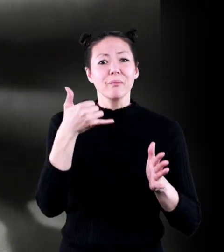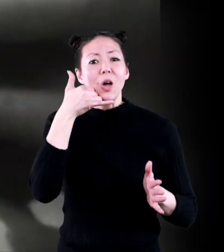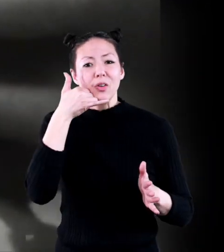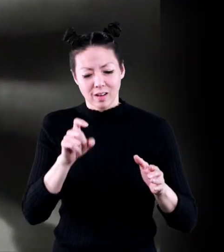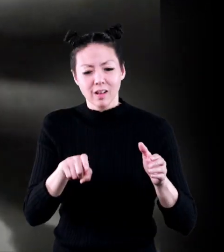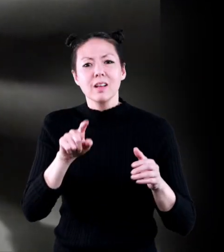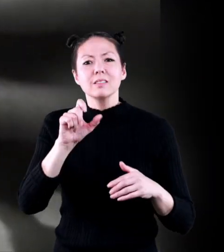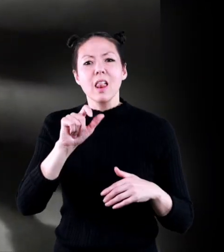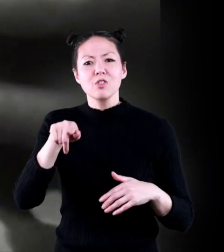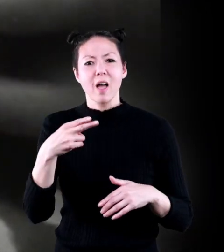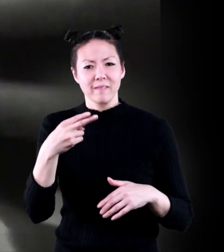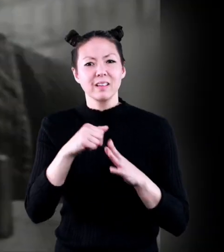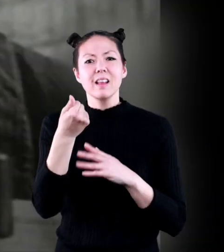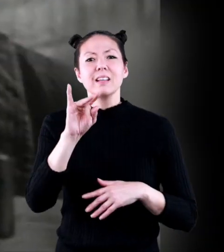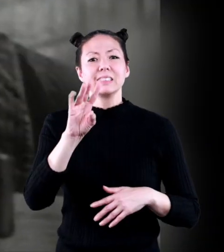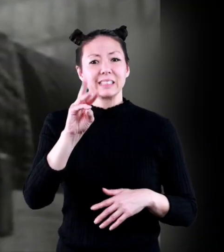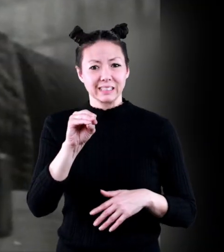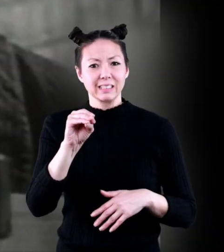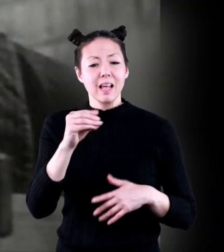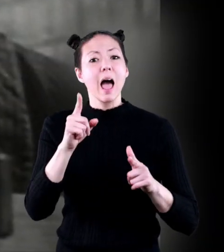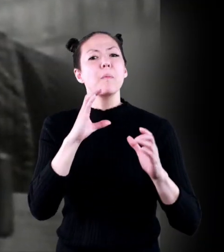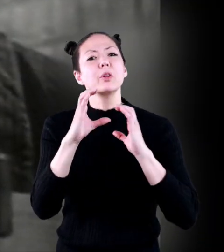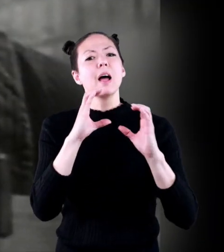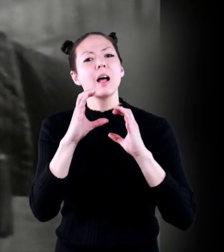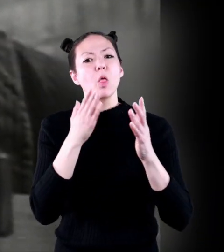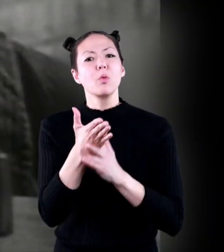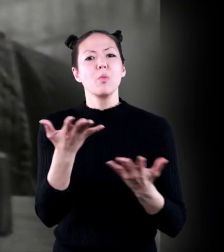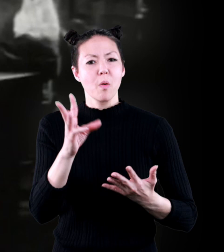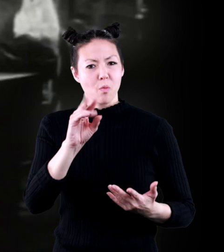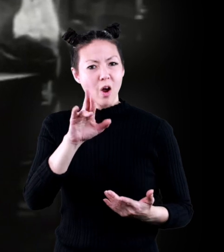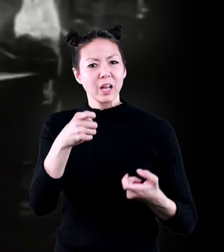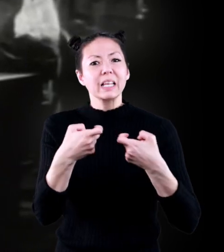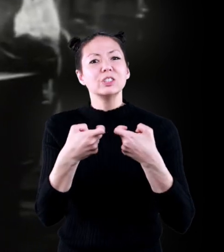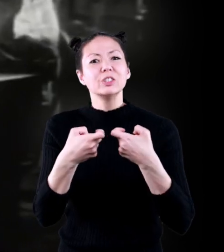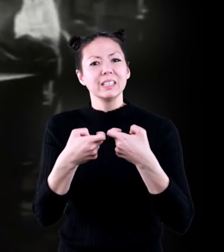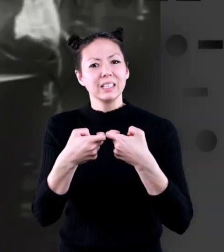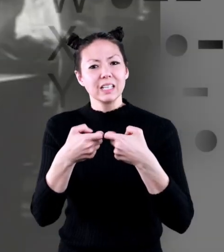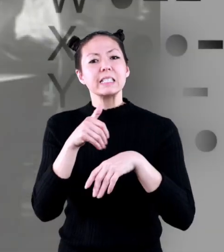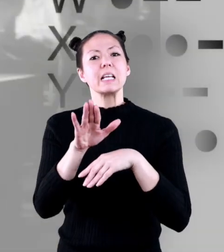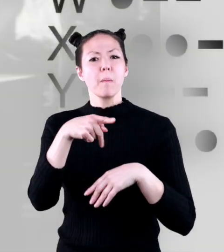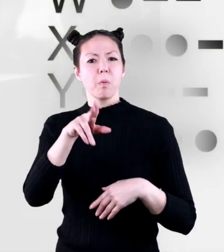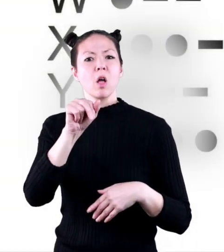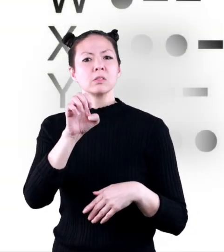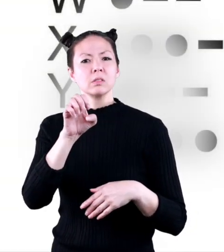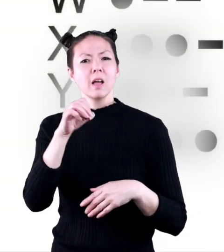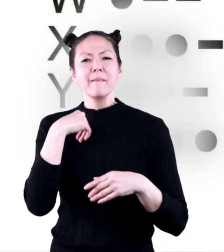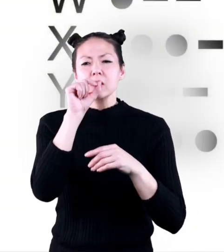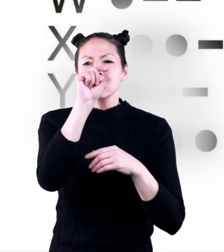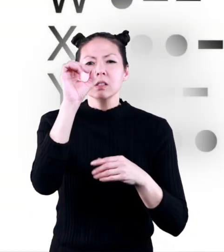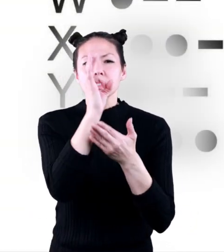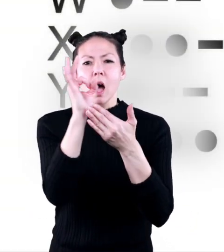in 1860, which allowed communication by wire using electricity and sending pulses of dots and dashes